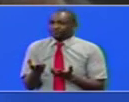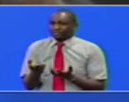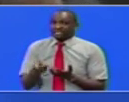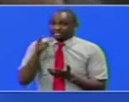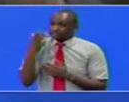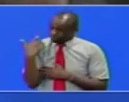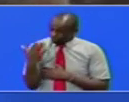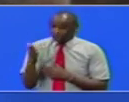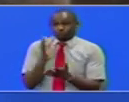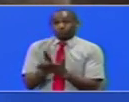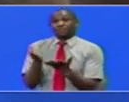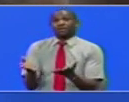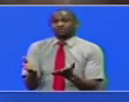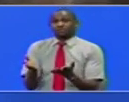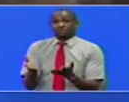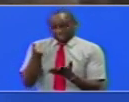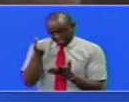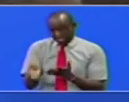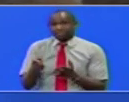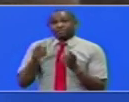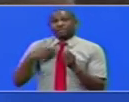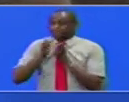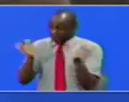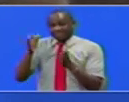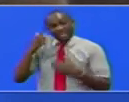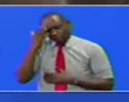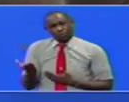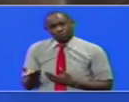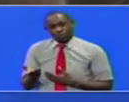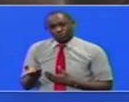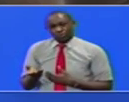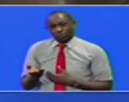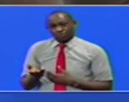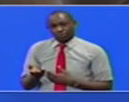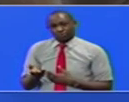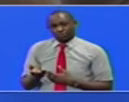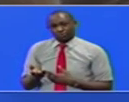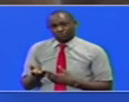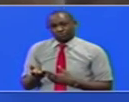because this document already is public. It is here, the media has it, it is in public.